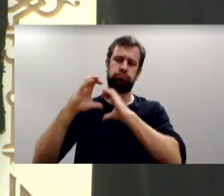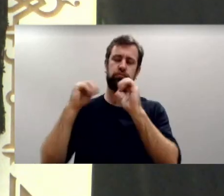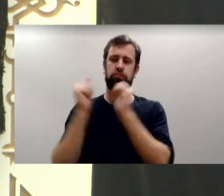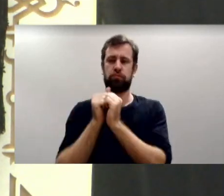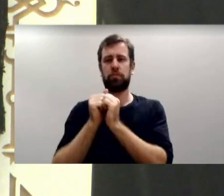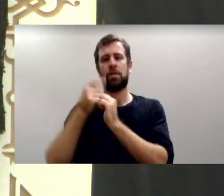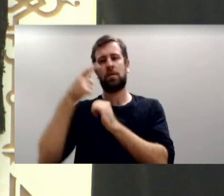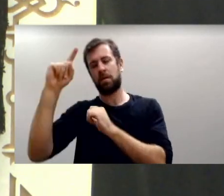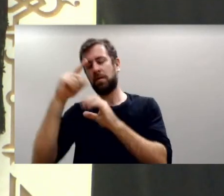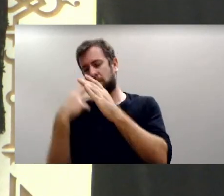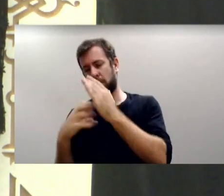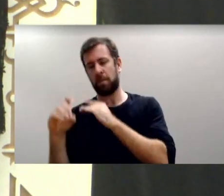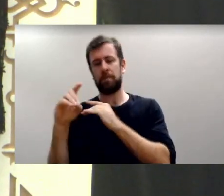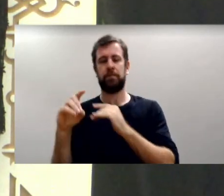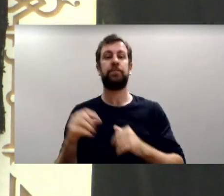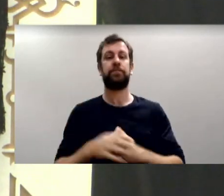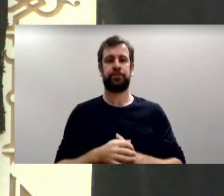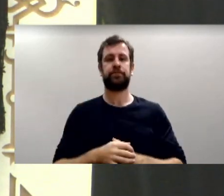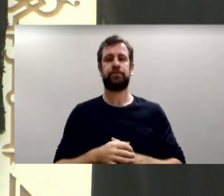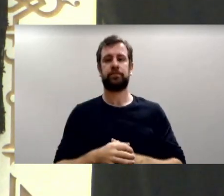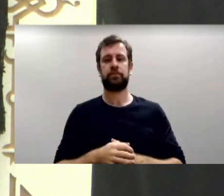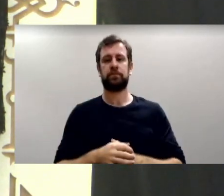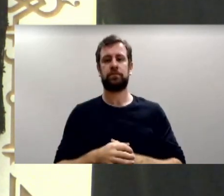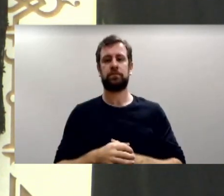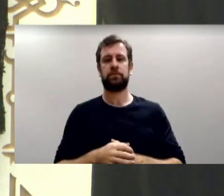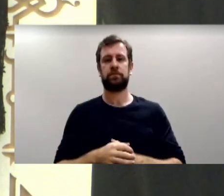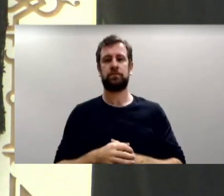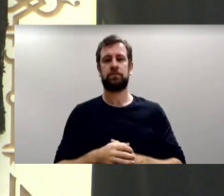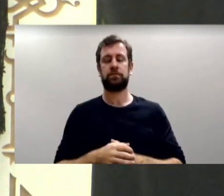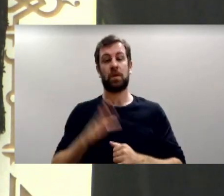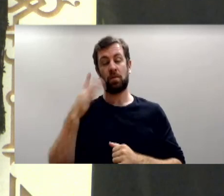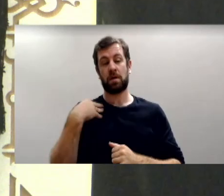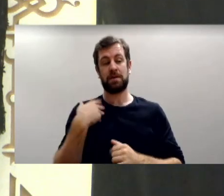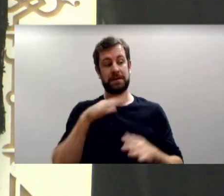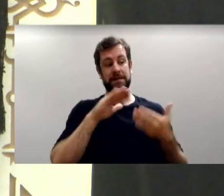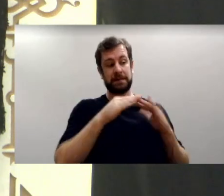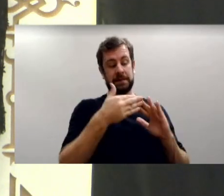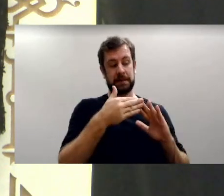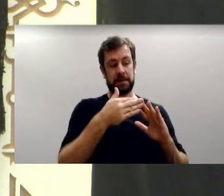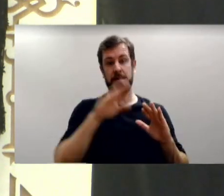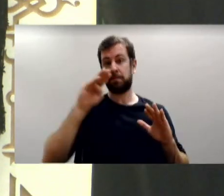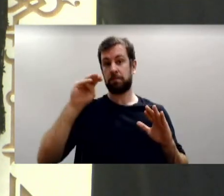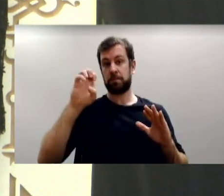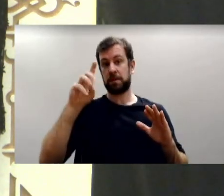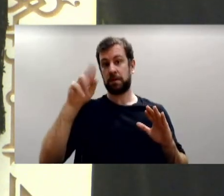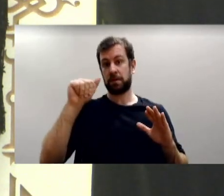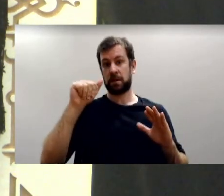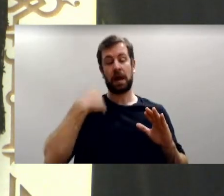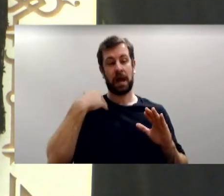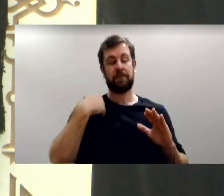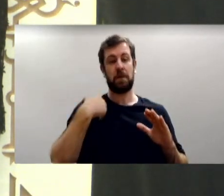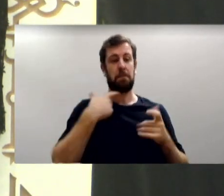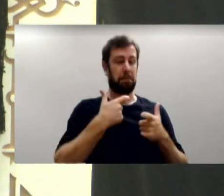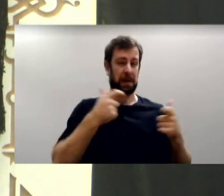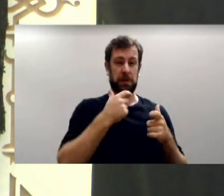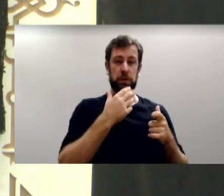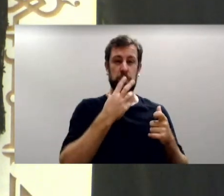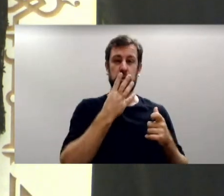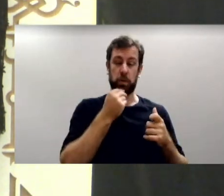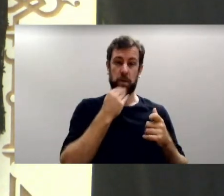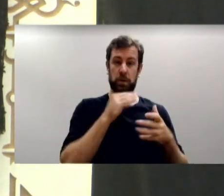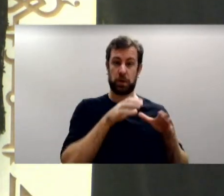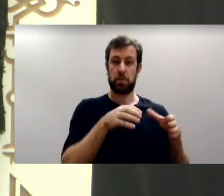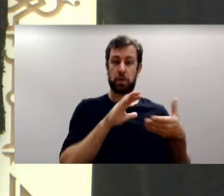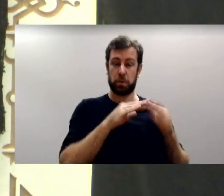that, you know, because the city of Medina had a sizable Jewish minority. And